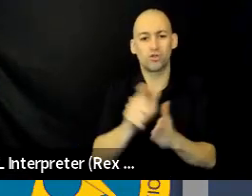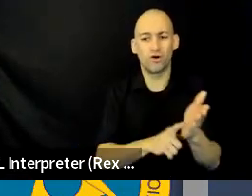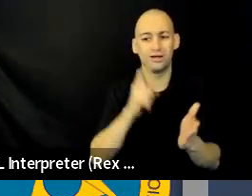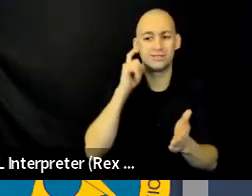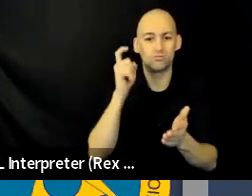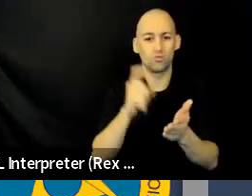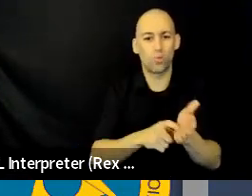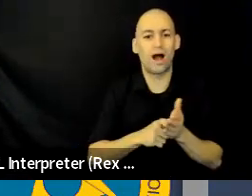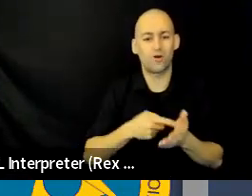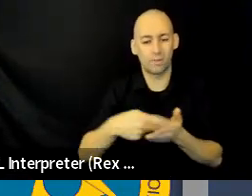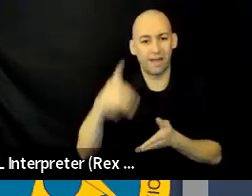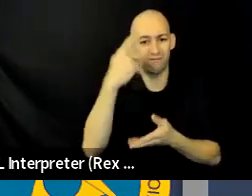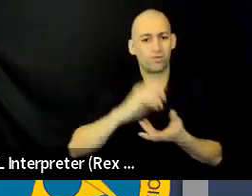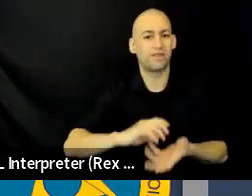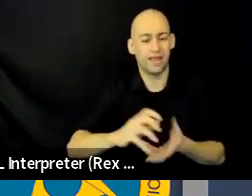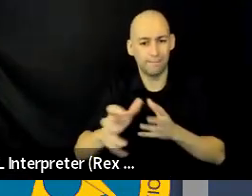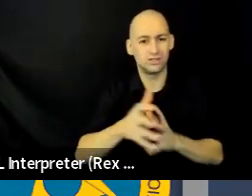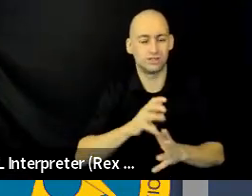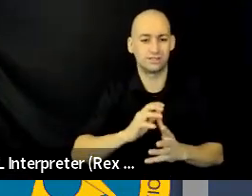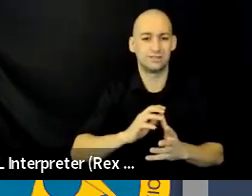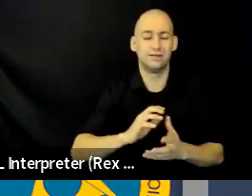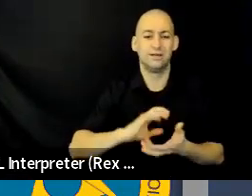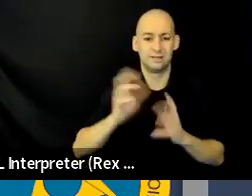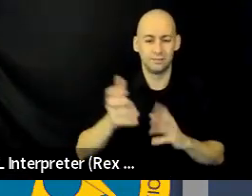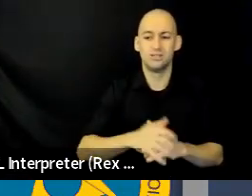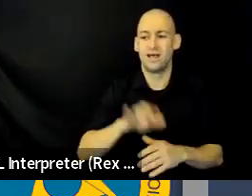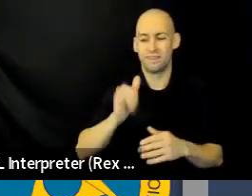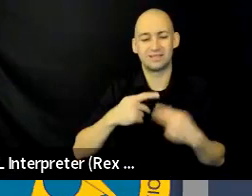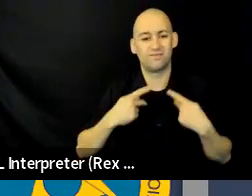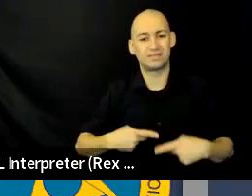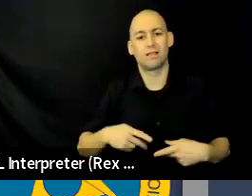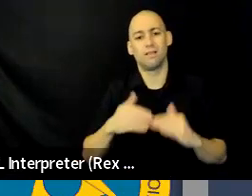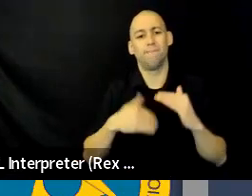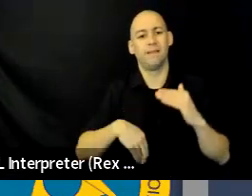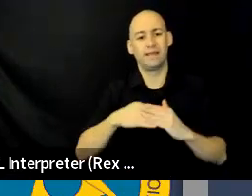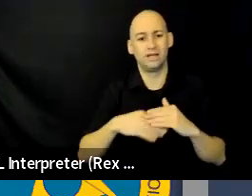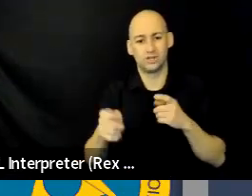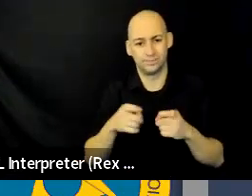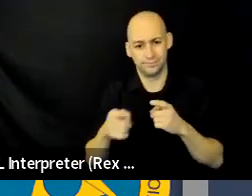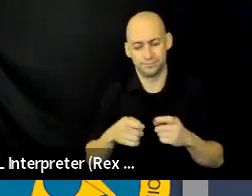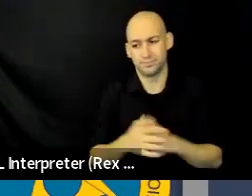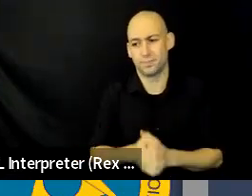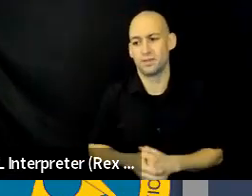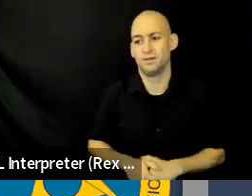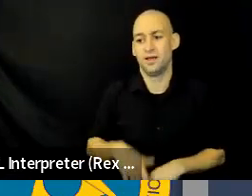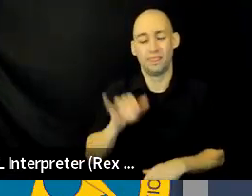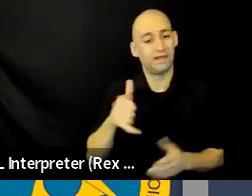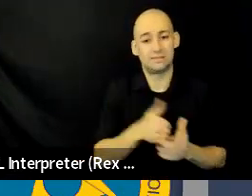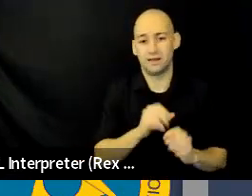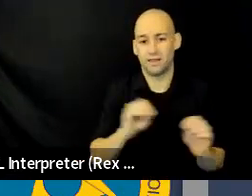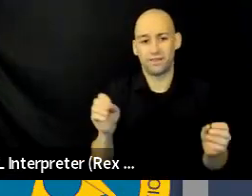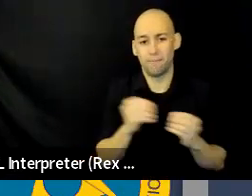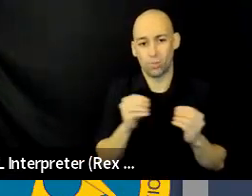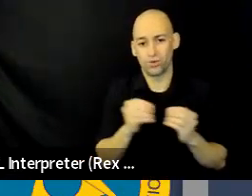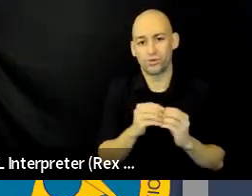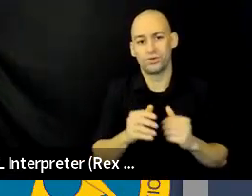these damages, and these damages include the physical mitigation requirements. That's it. Nothing more.